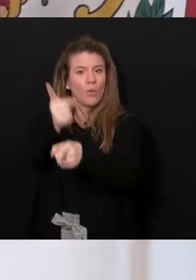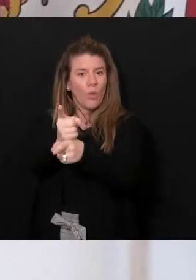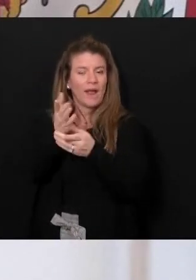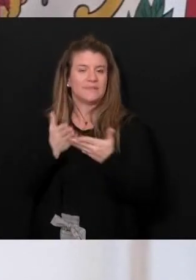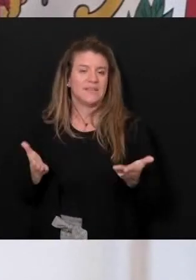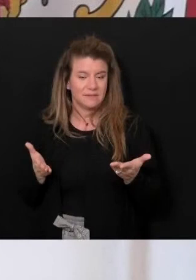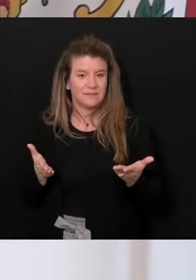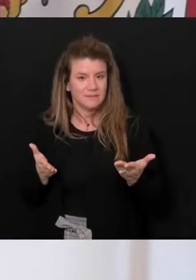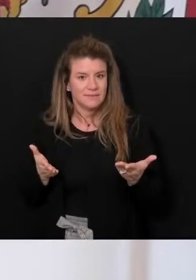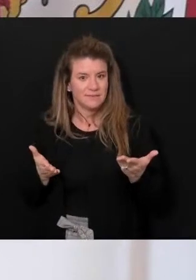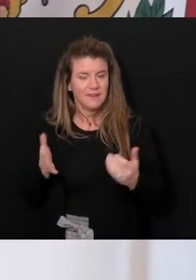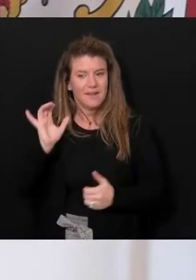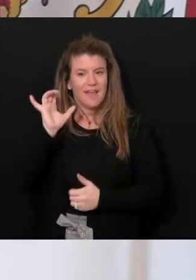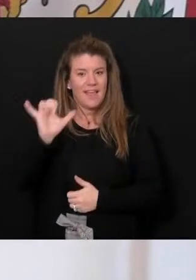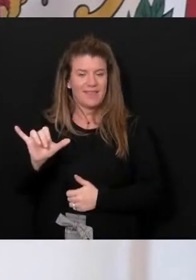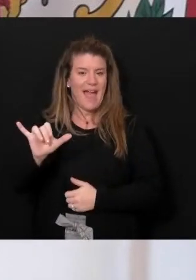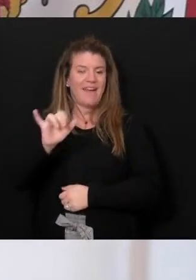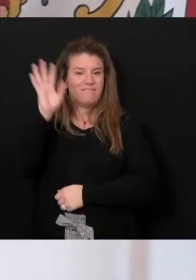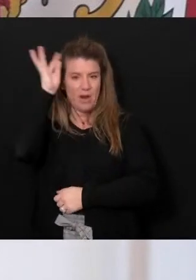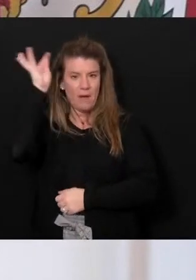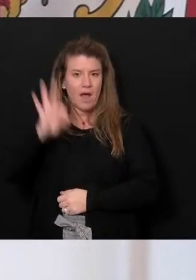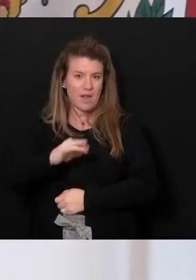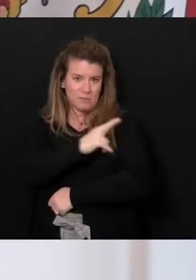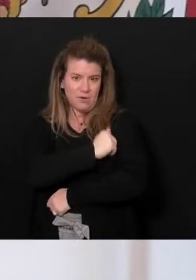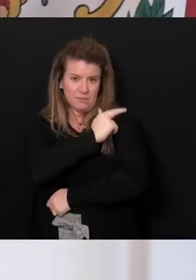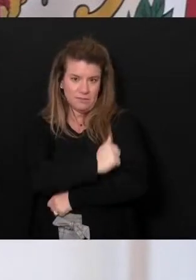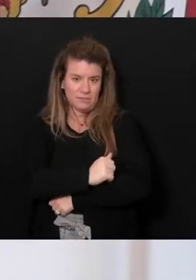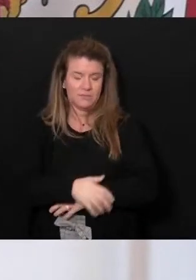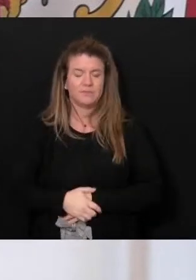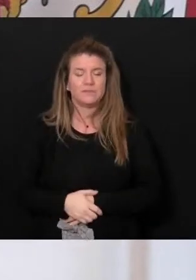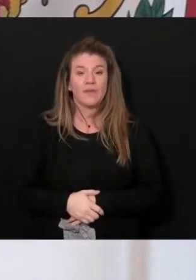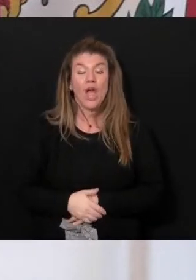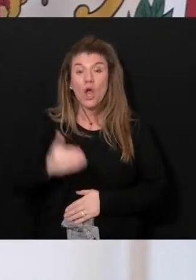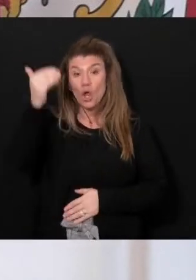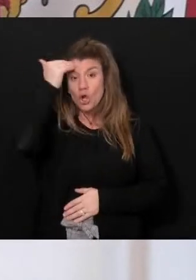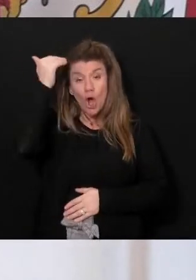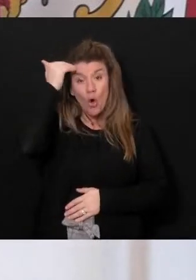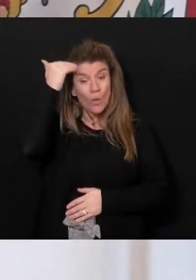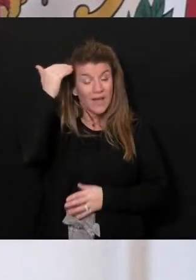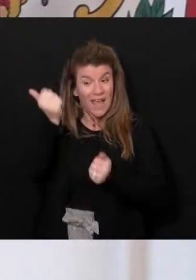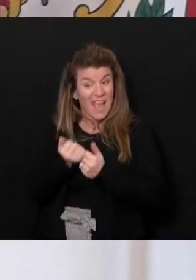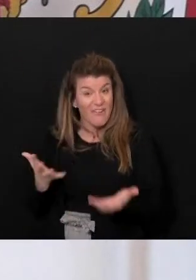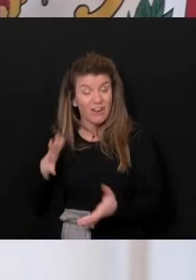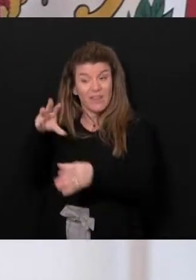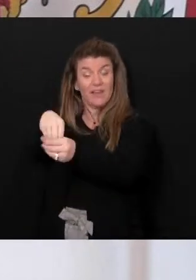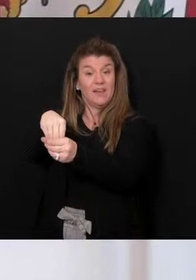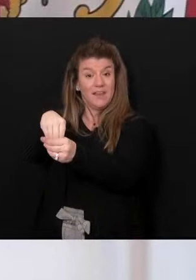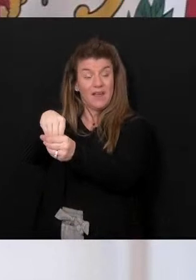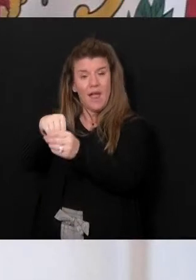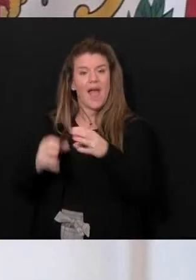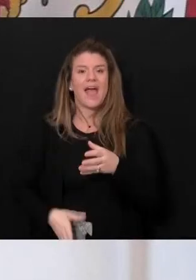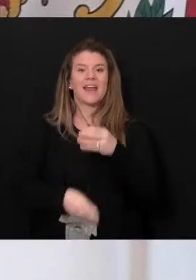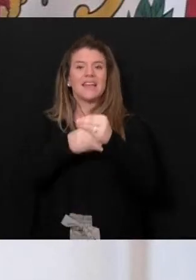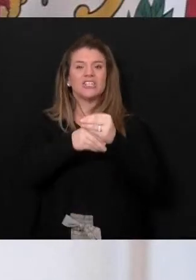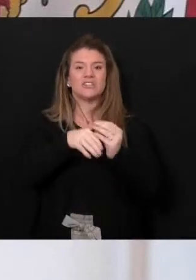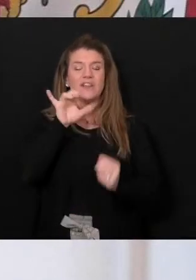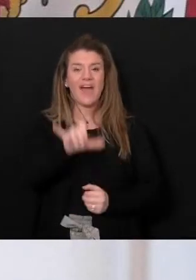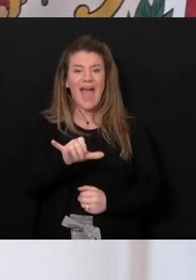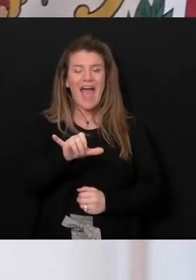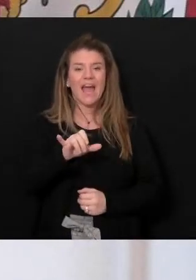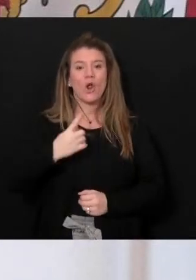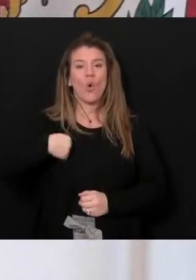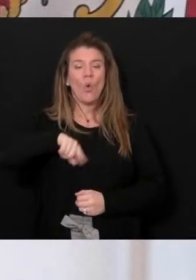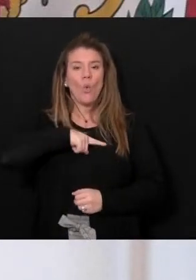with the Fairmont, the great city of Fairmont. Now, with all of that, in addition to that, we